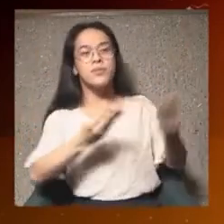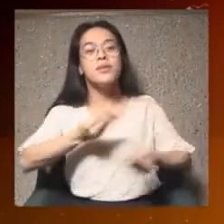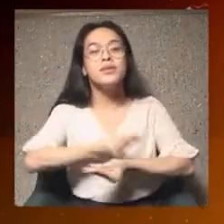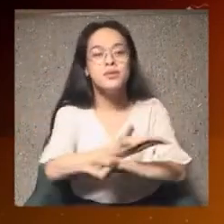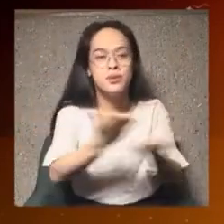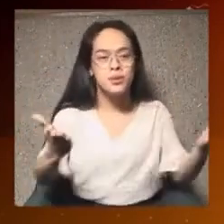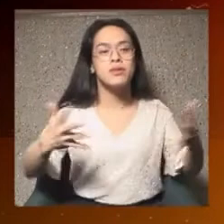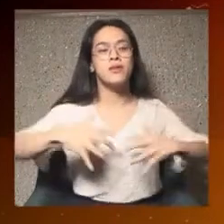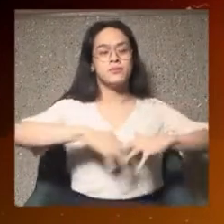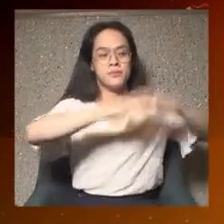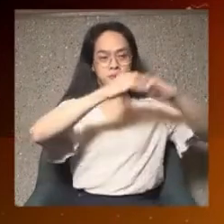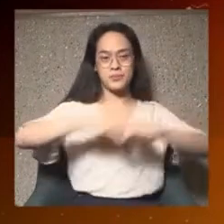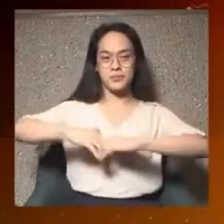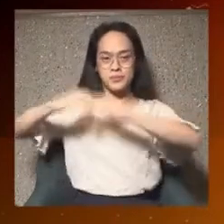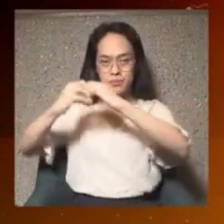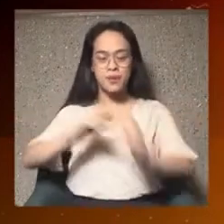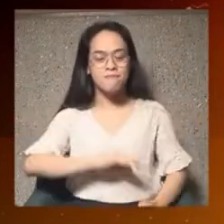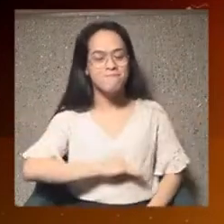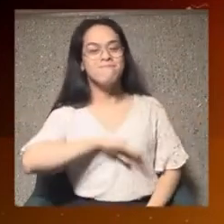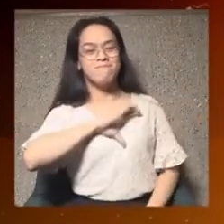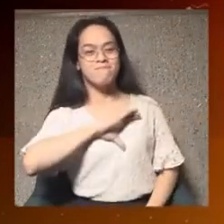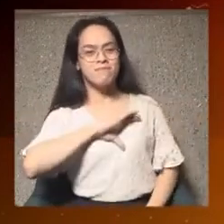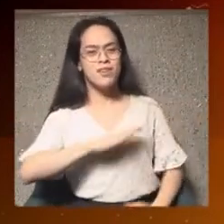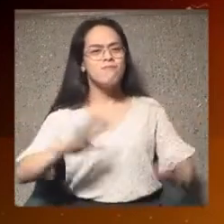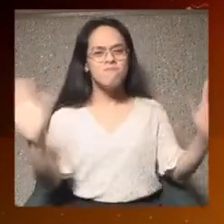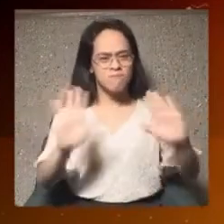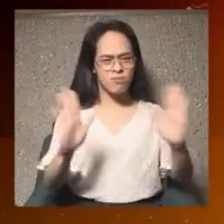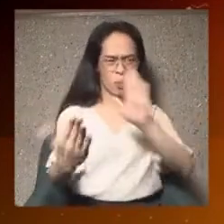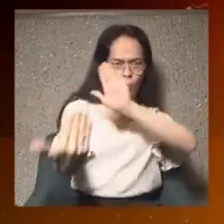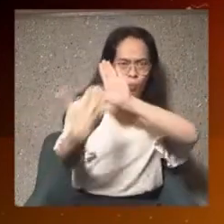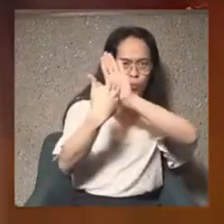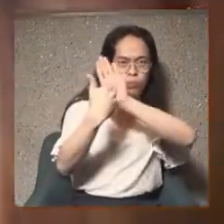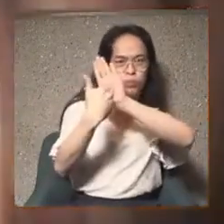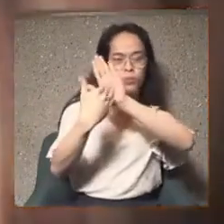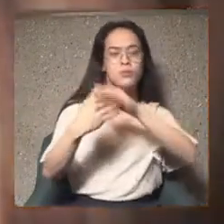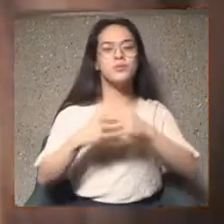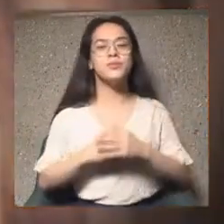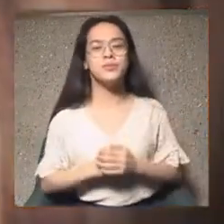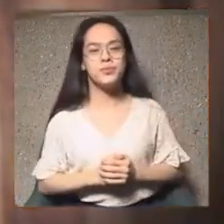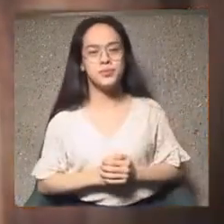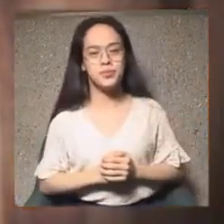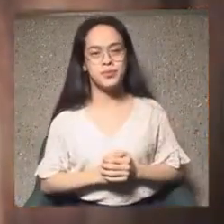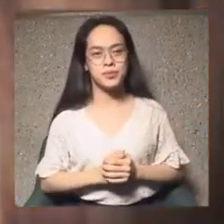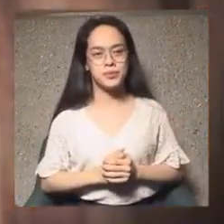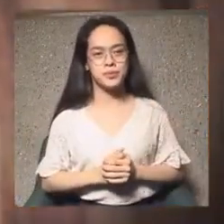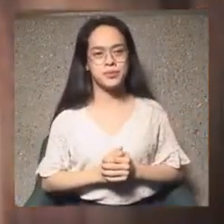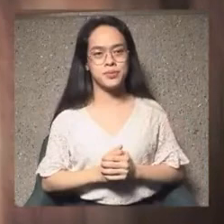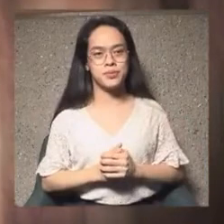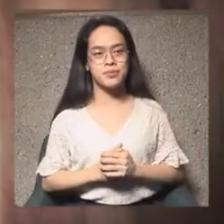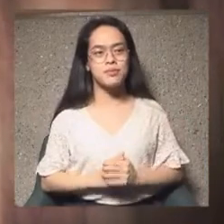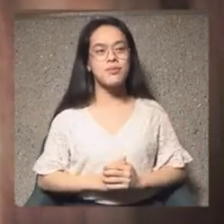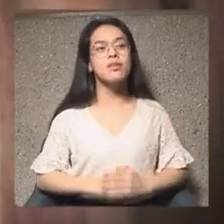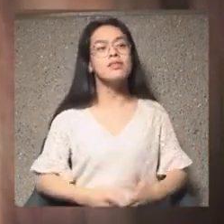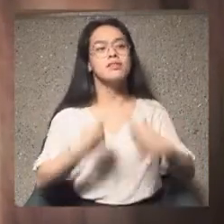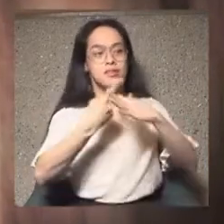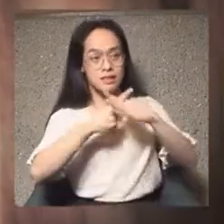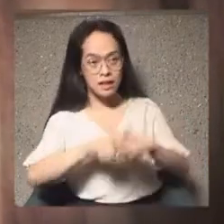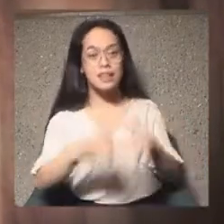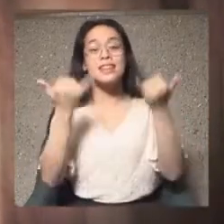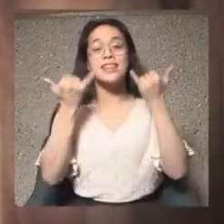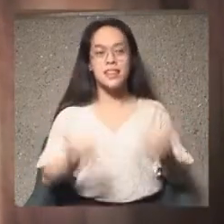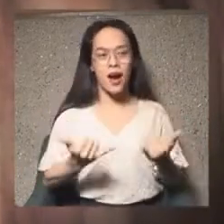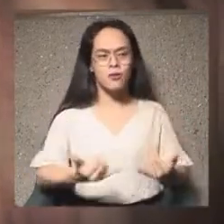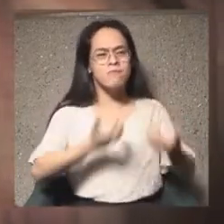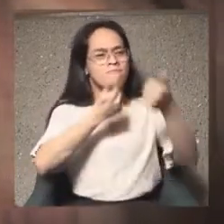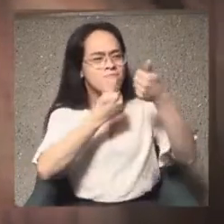you down. You gotta trust him. Start dancing with him, then struggling